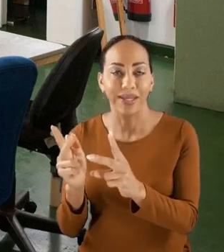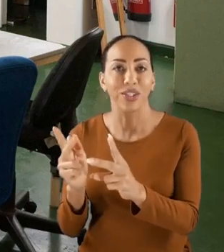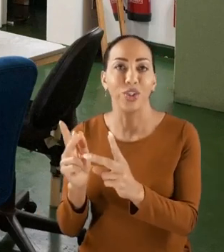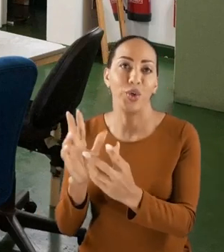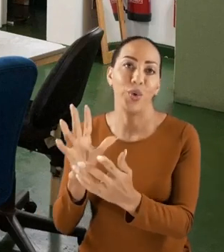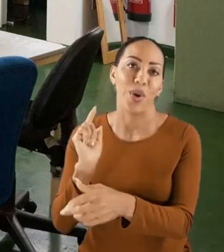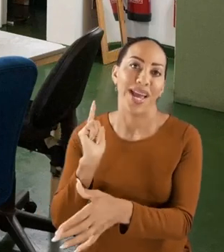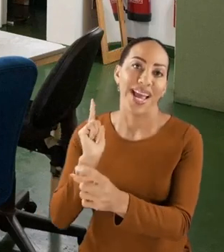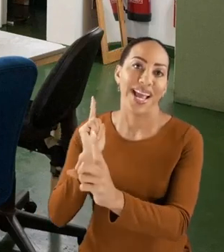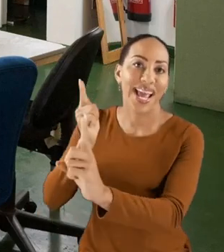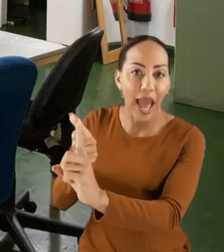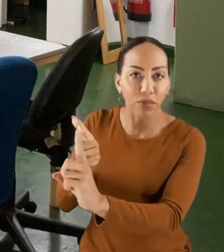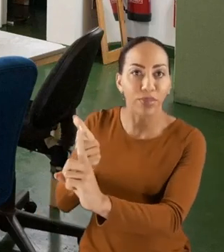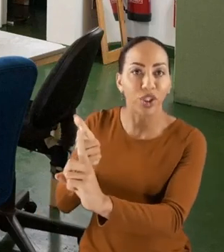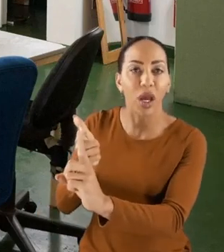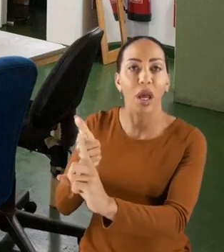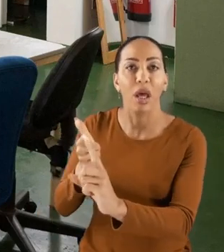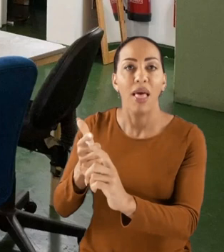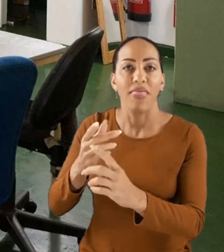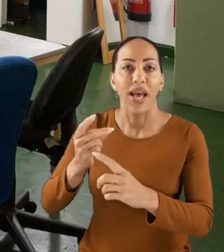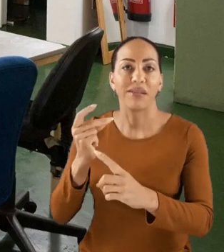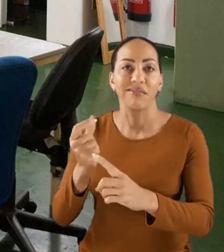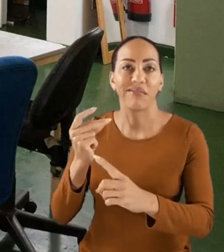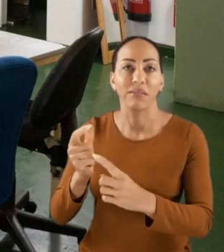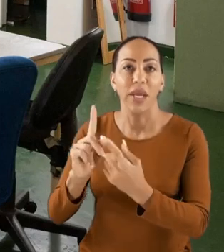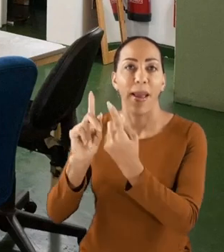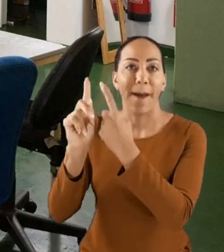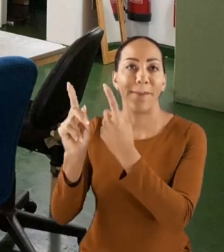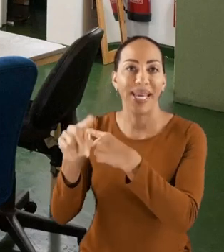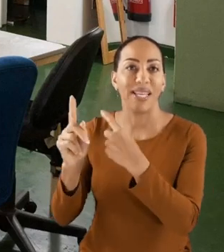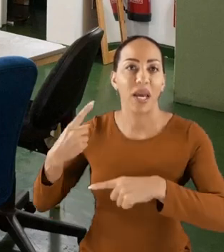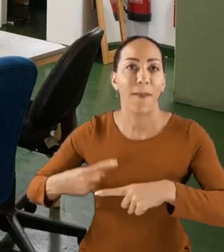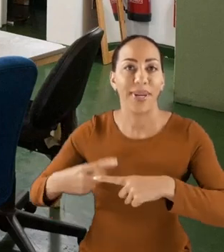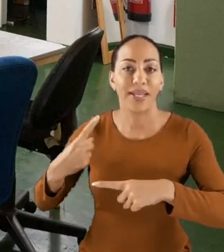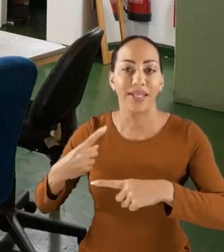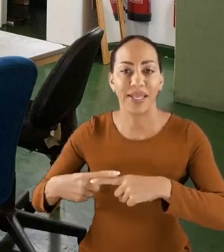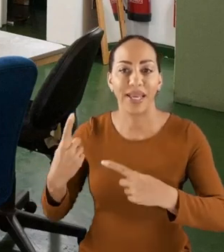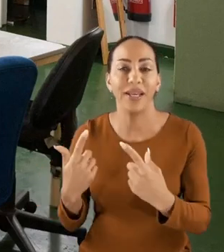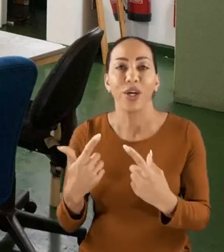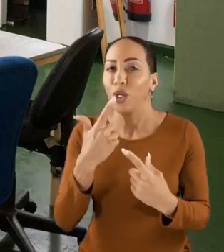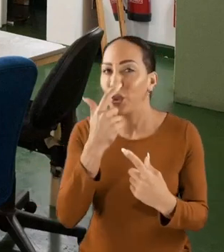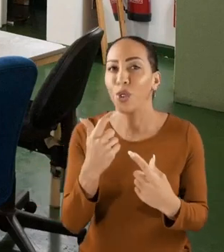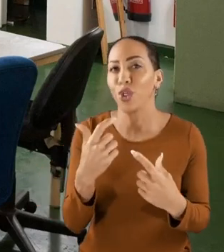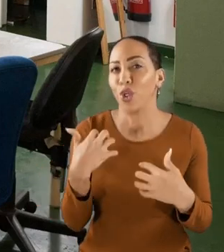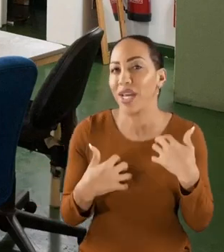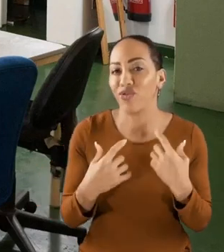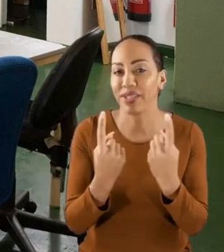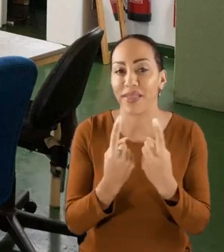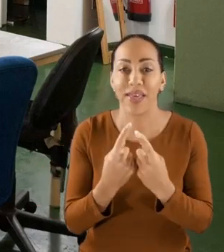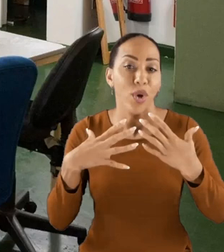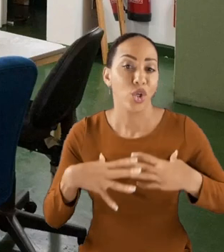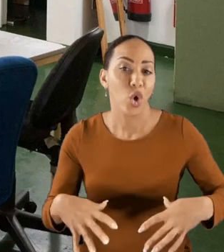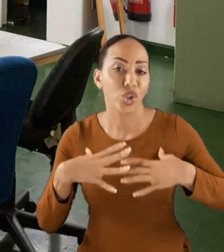for people in person that sense of immediacy. And I can think of some really interesting things you could do with even with costuming,